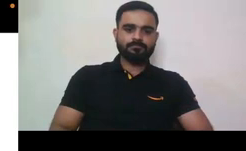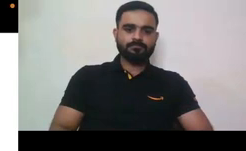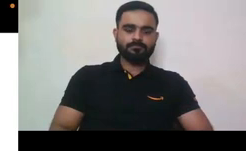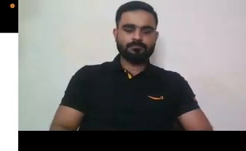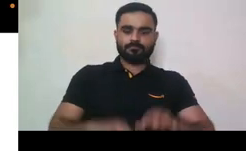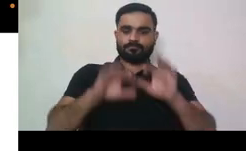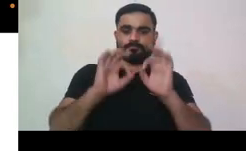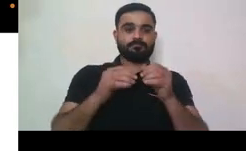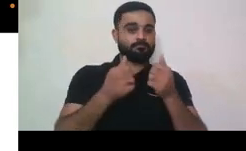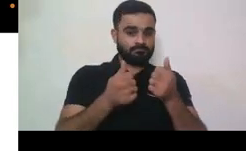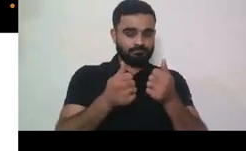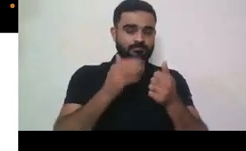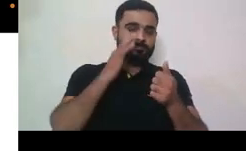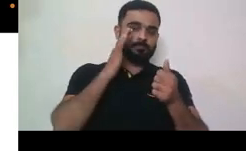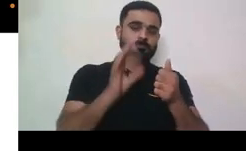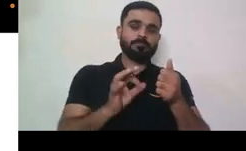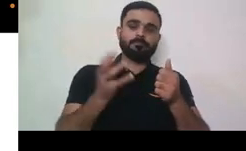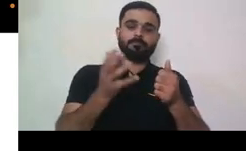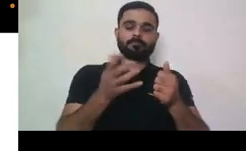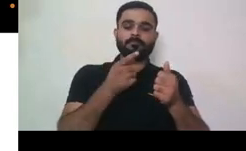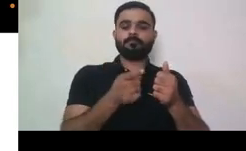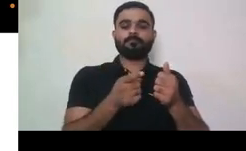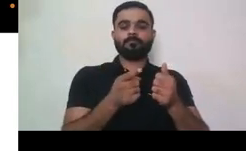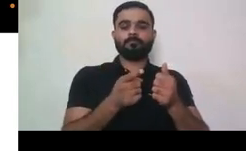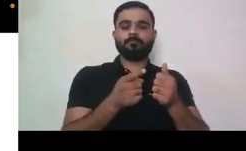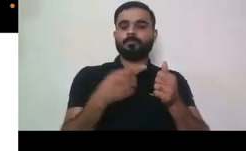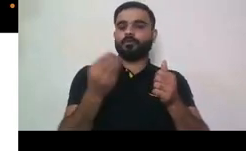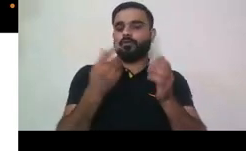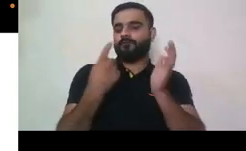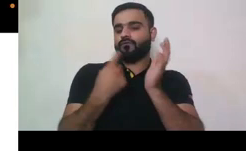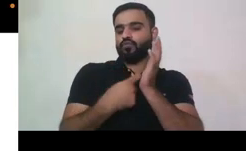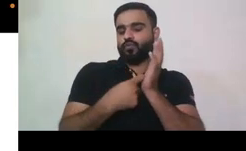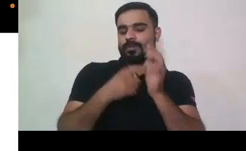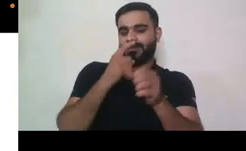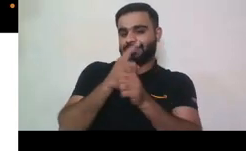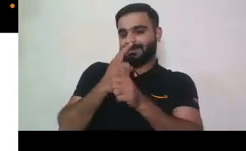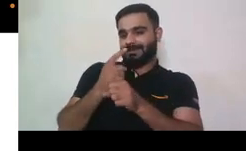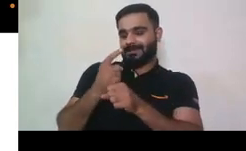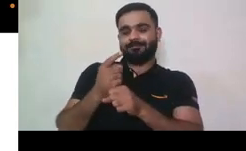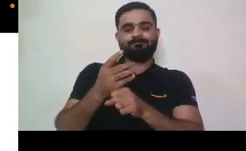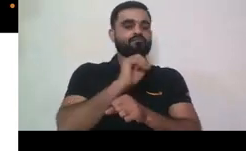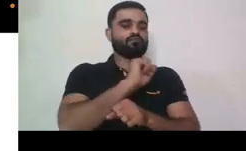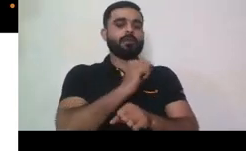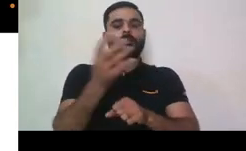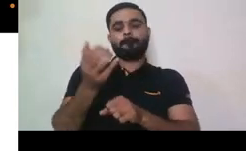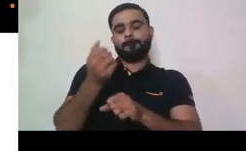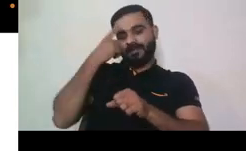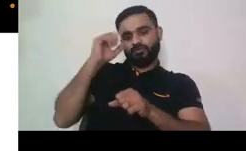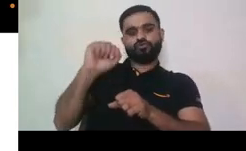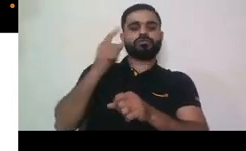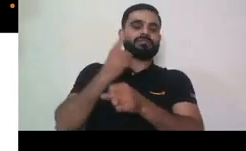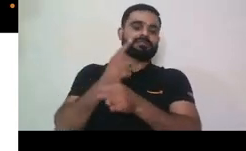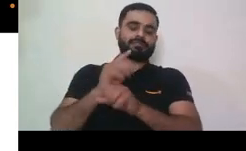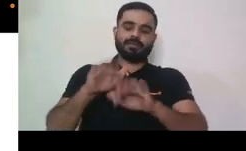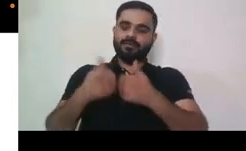Really, that's very, very important, because it's a sort of with and from the teachers, by the teachers. One more question is how